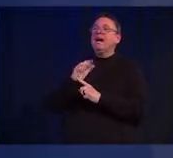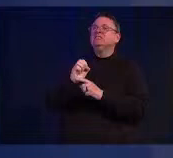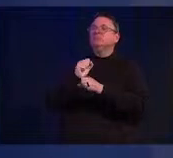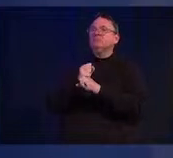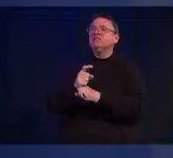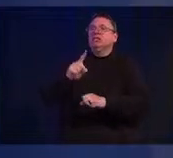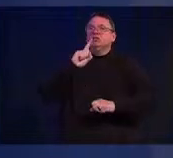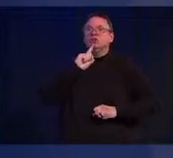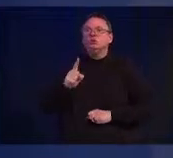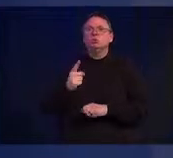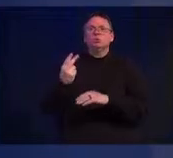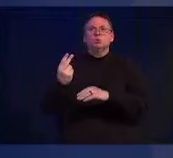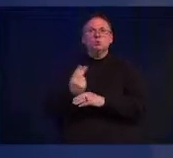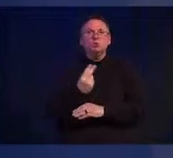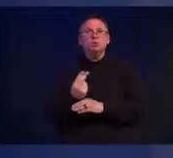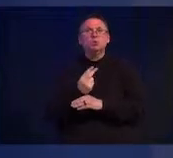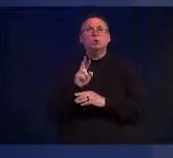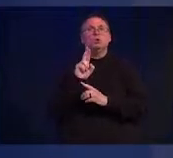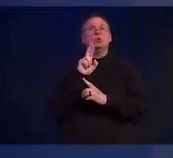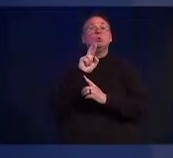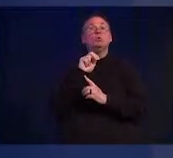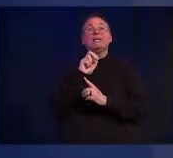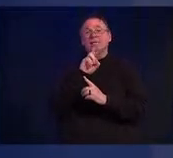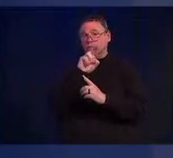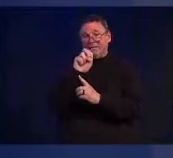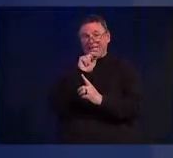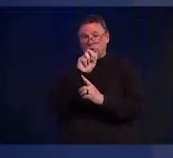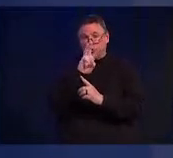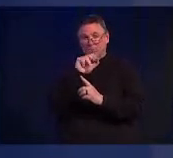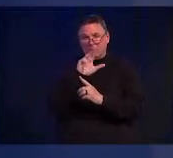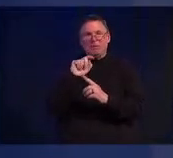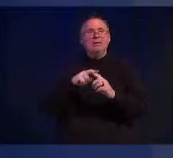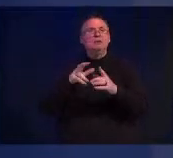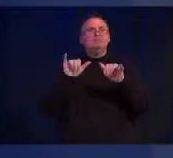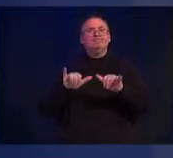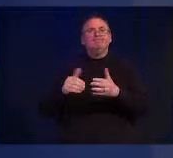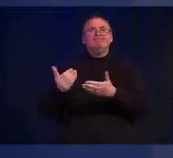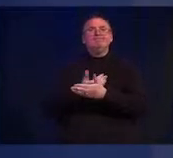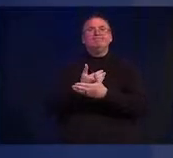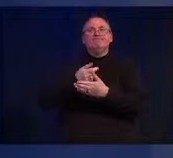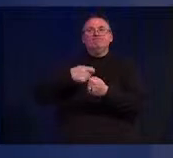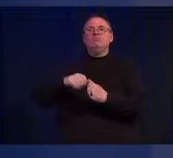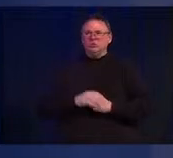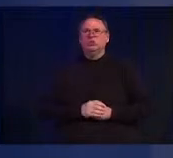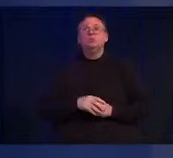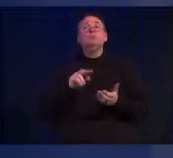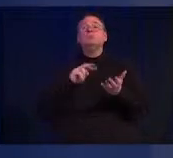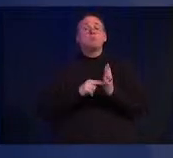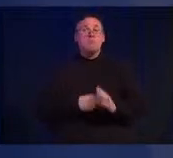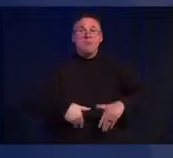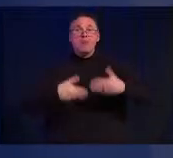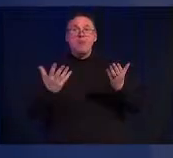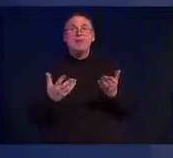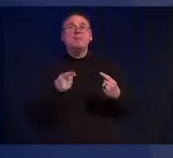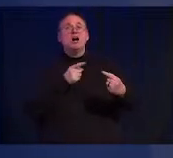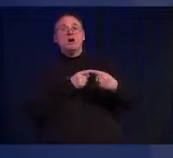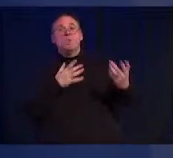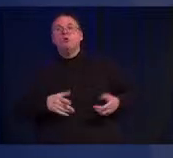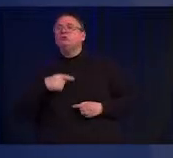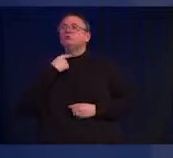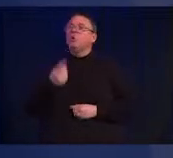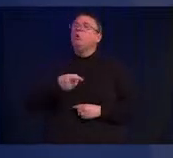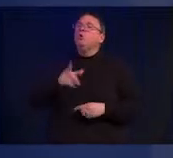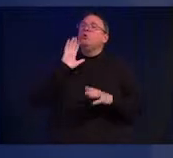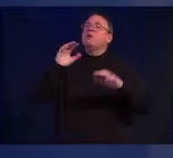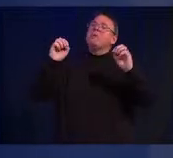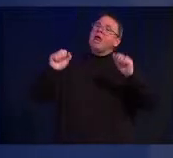renewable energies. My opponent just was a barrier and came out and told the coal companies that he would not allow them to